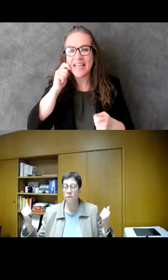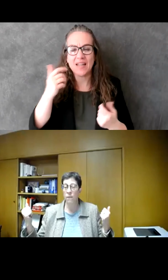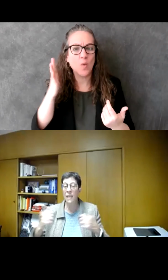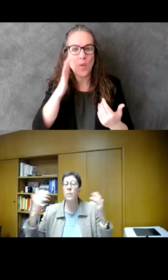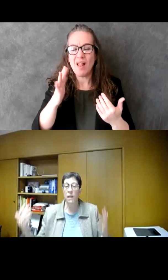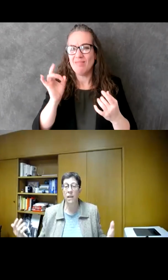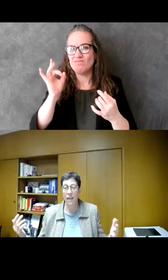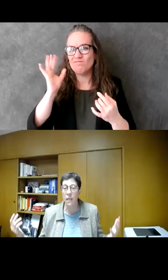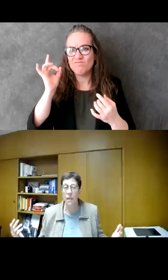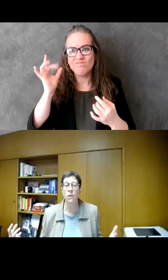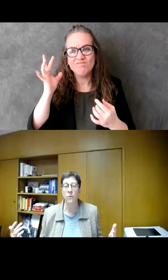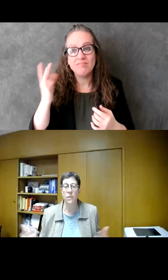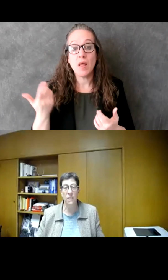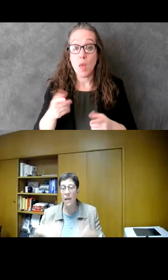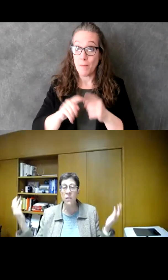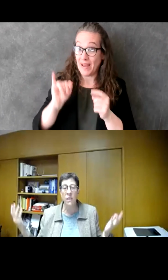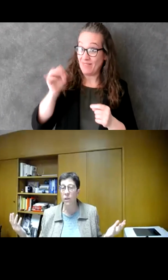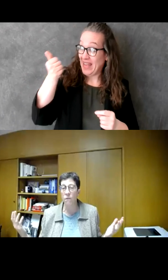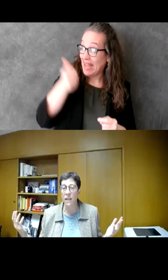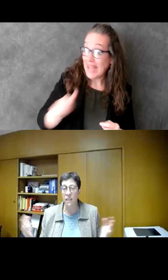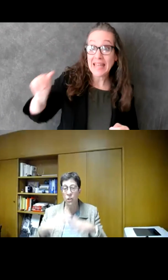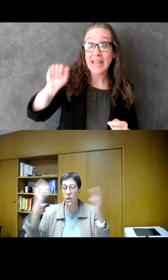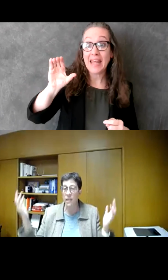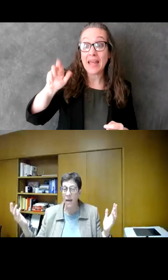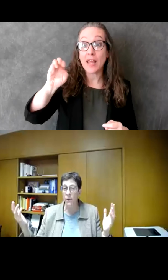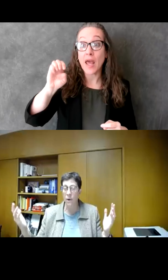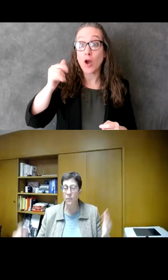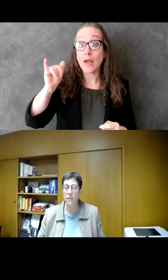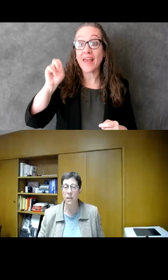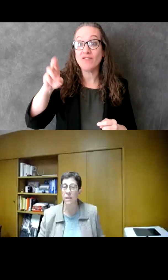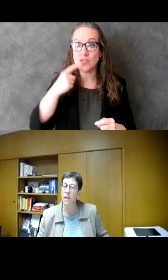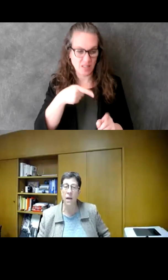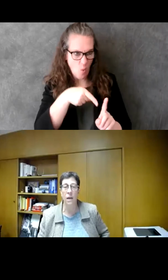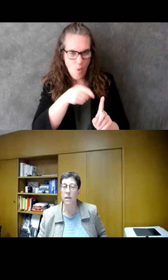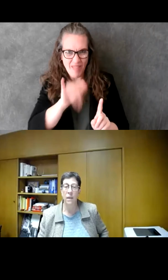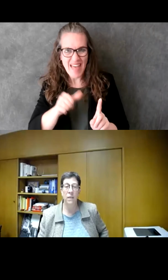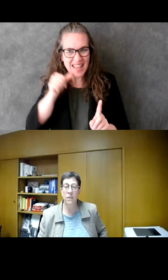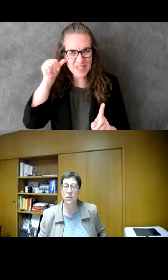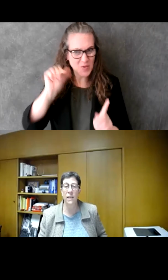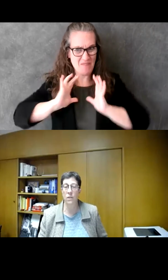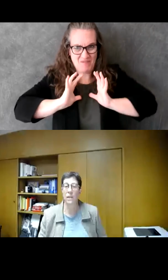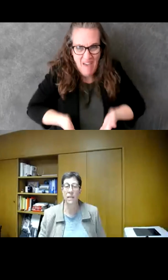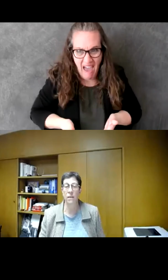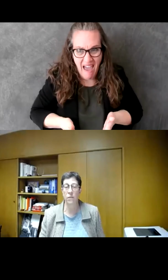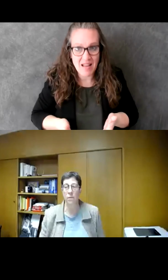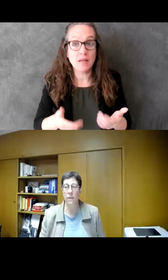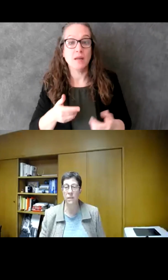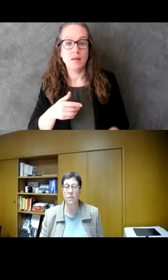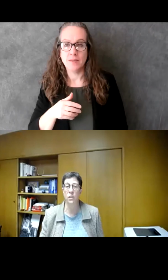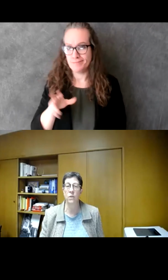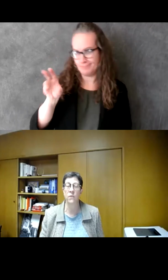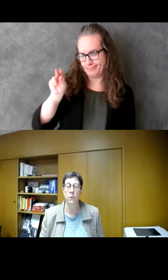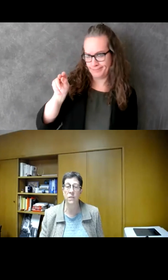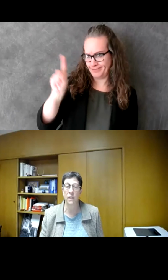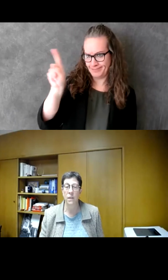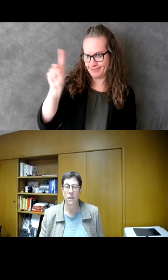if anybody, any caregiver says everything looked fine yesterday and now it erupted into this, yesterday it looked like this and somebody